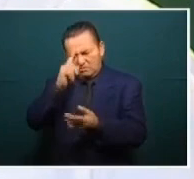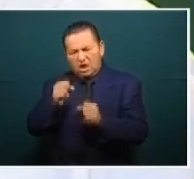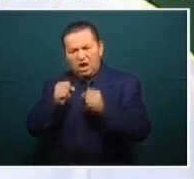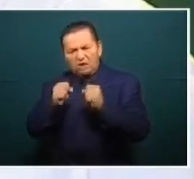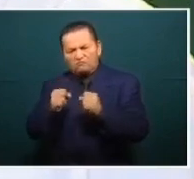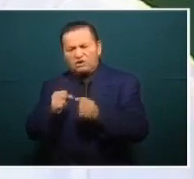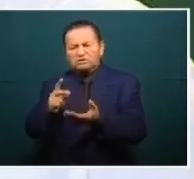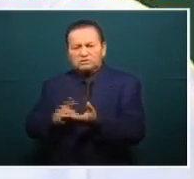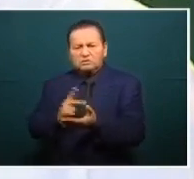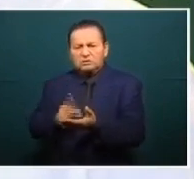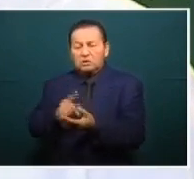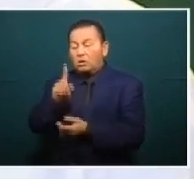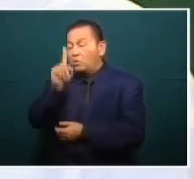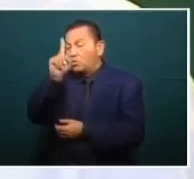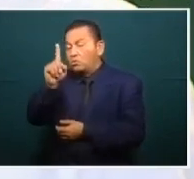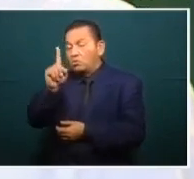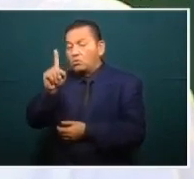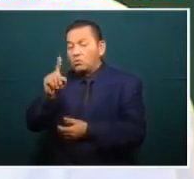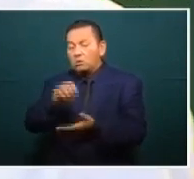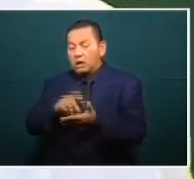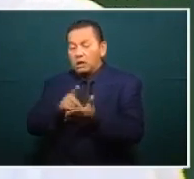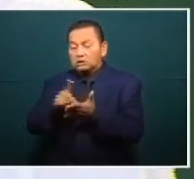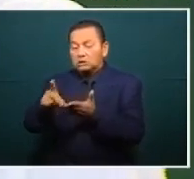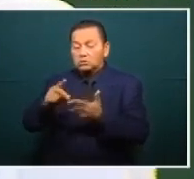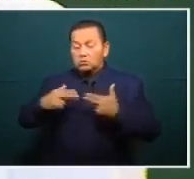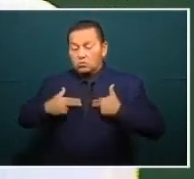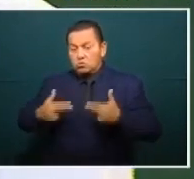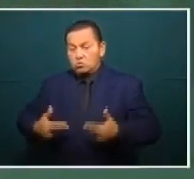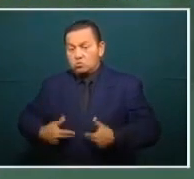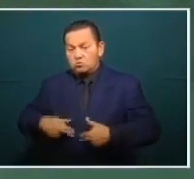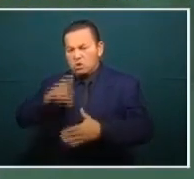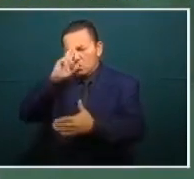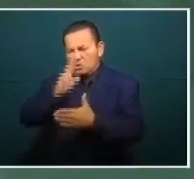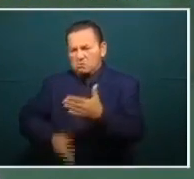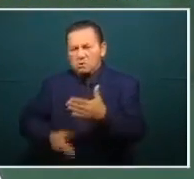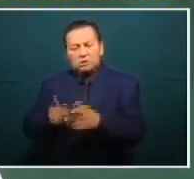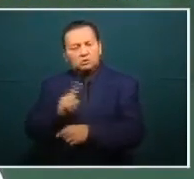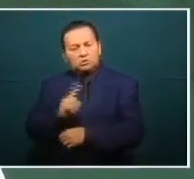to reinforce these measures without violating